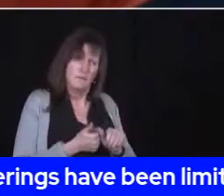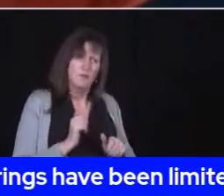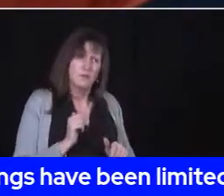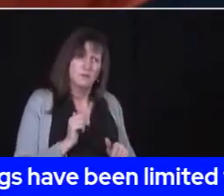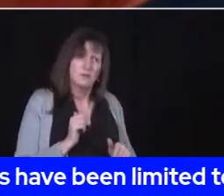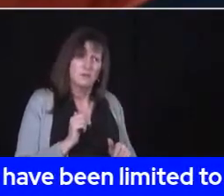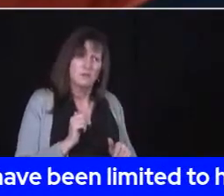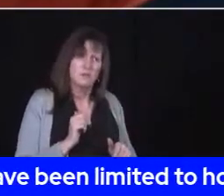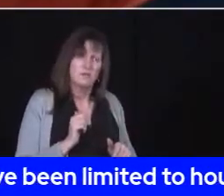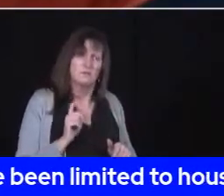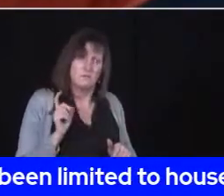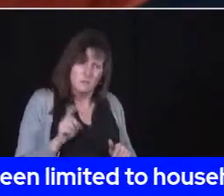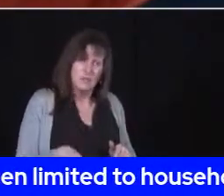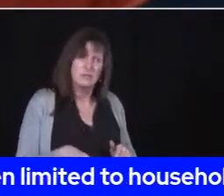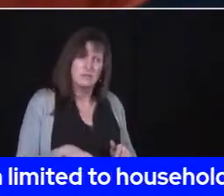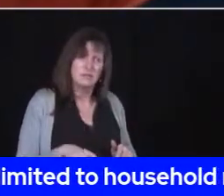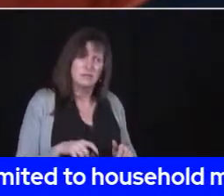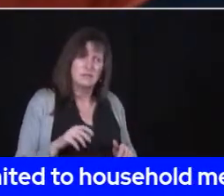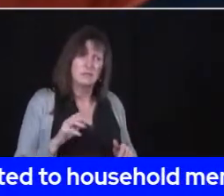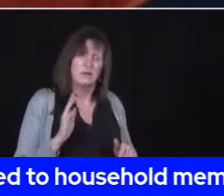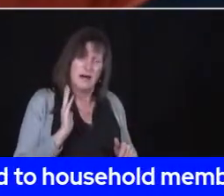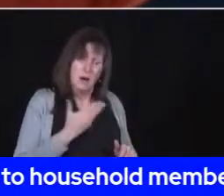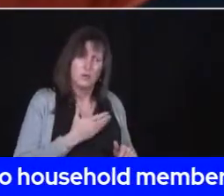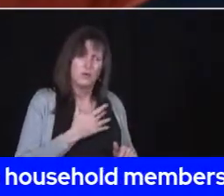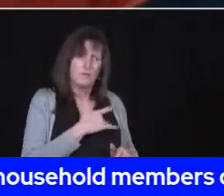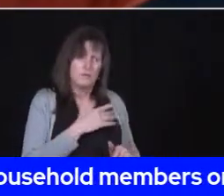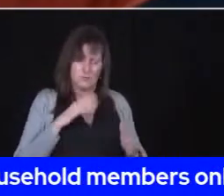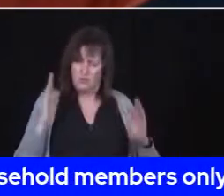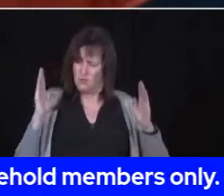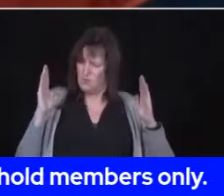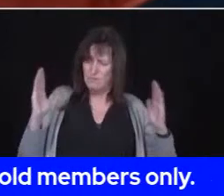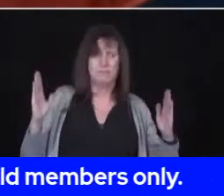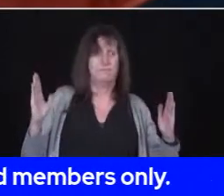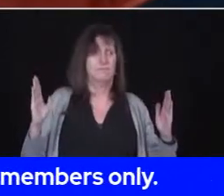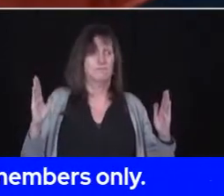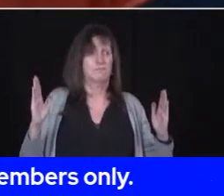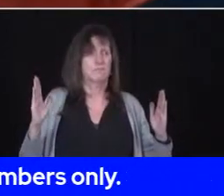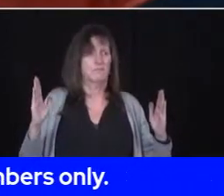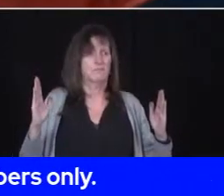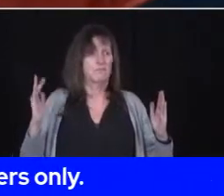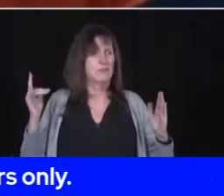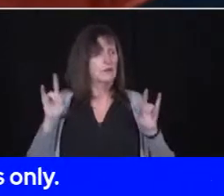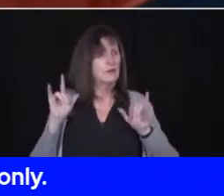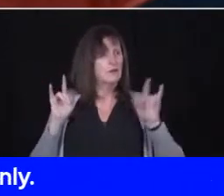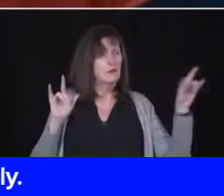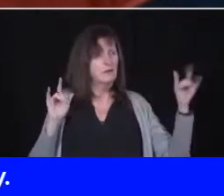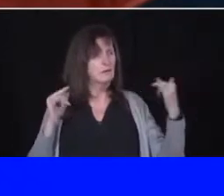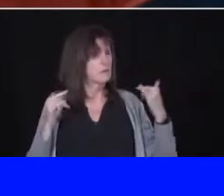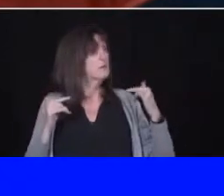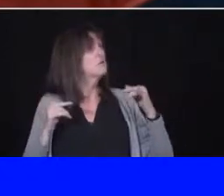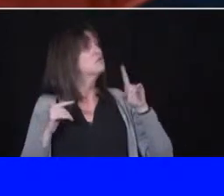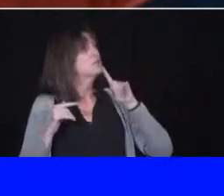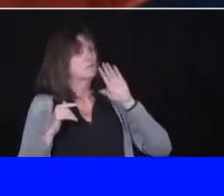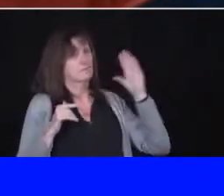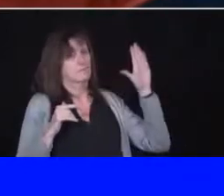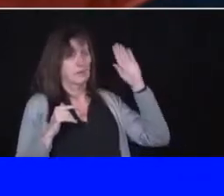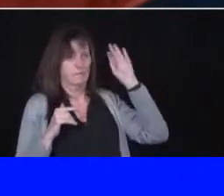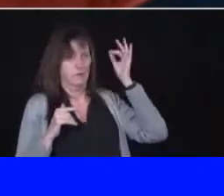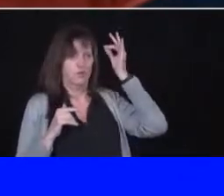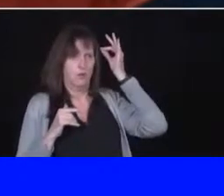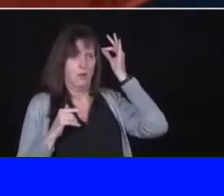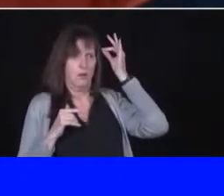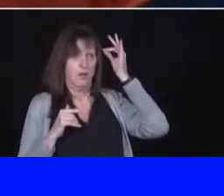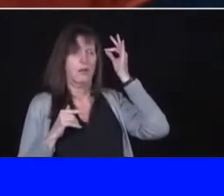province. That's not our jurisdiction. That's the federal government's jurisdiction, air travel. And I'm asking them to tighten